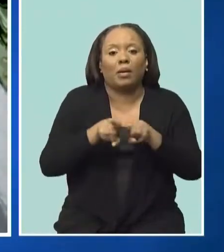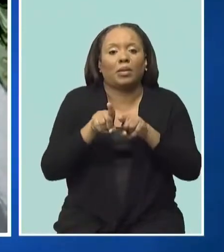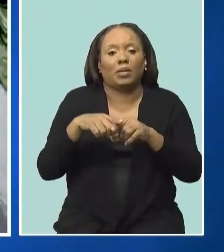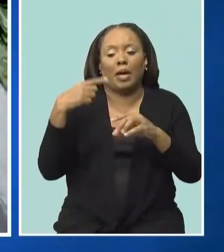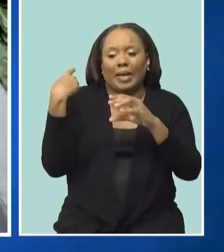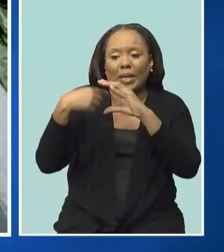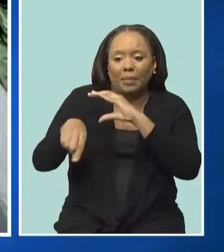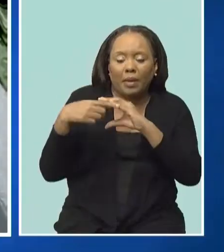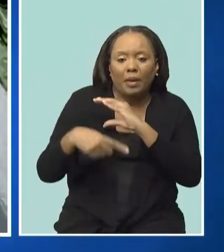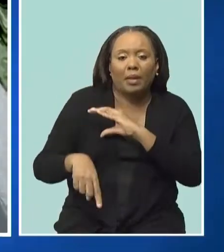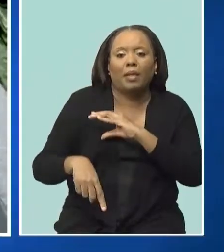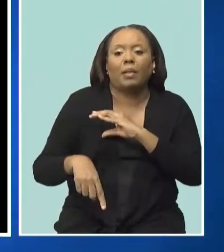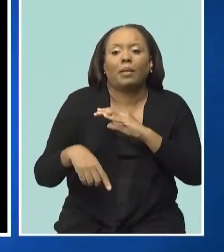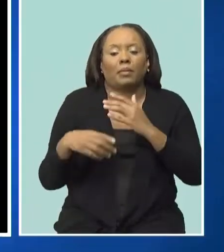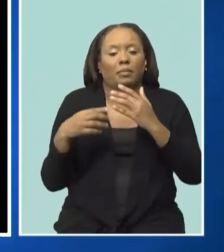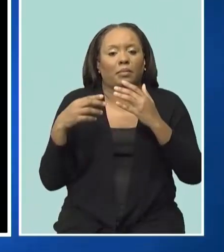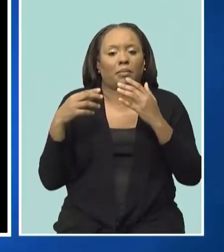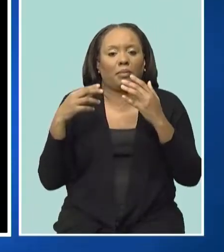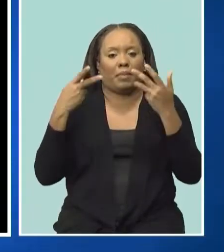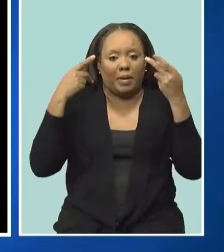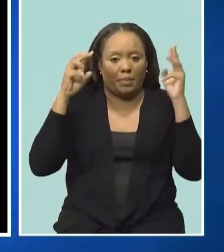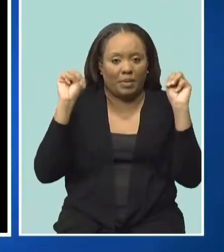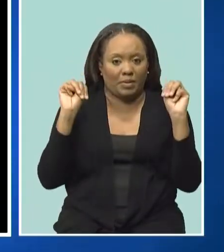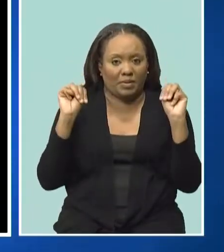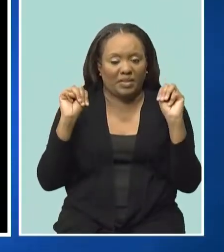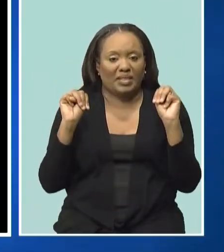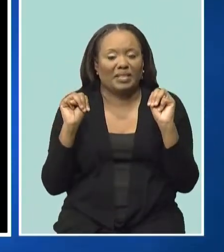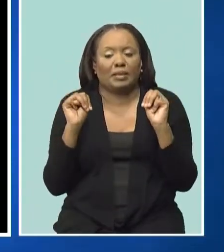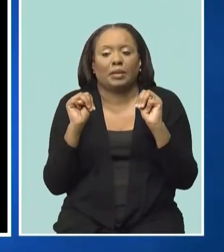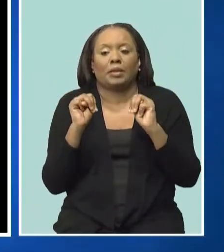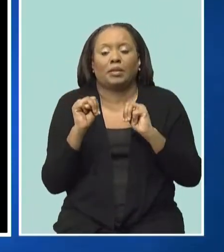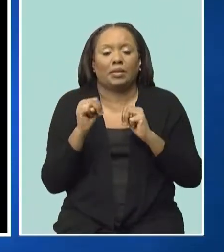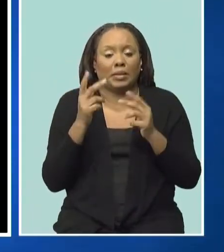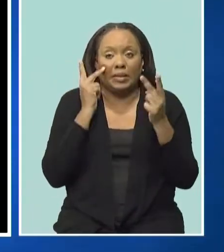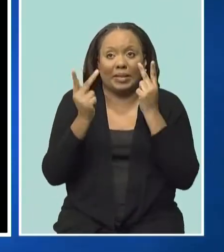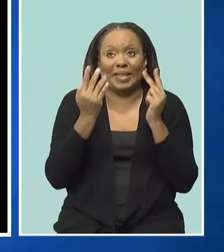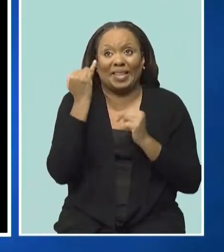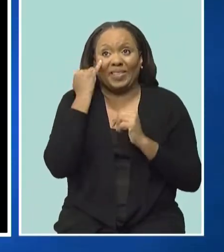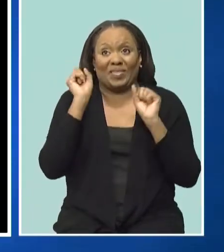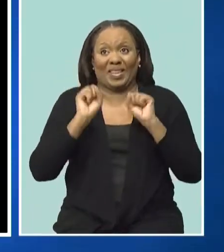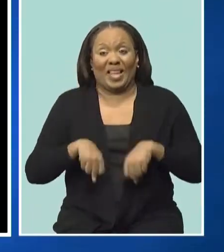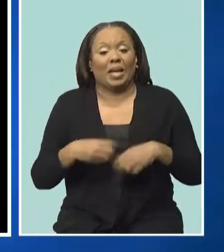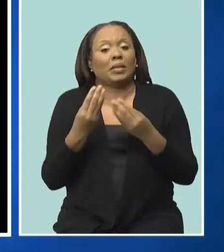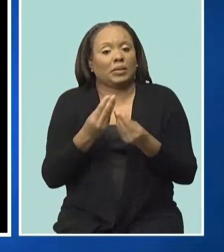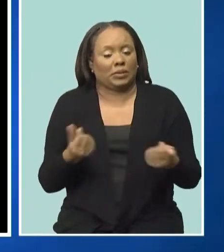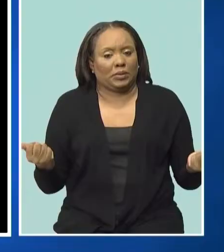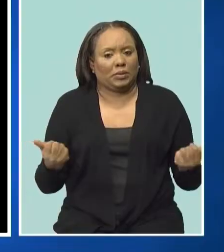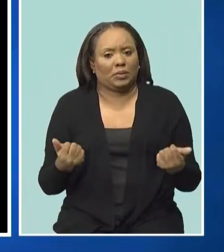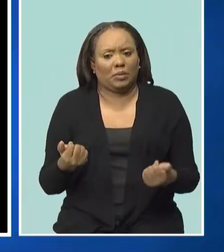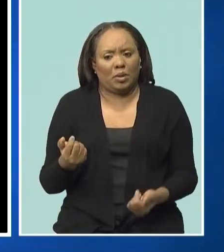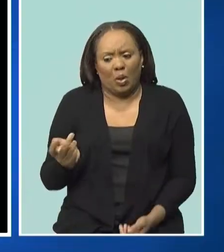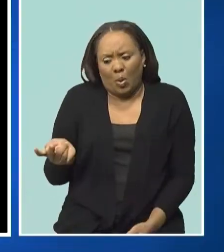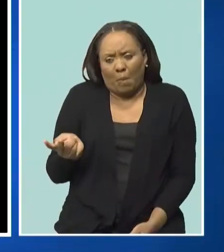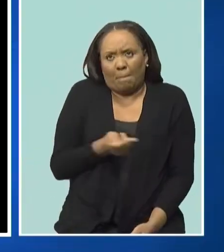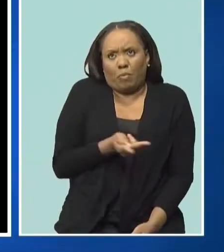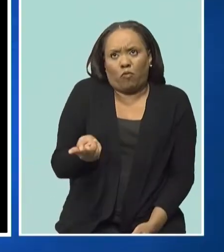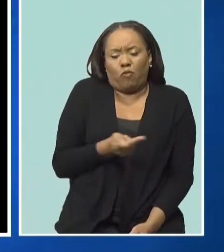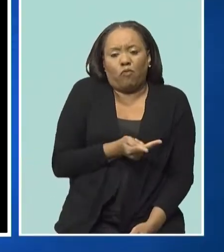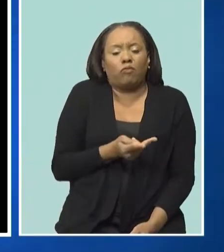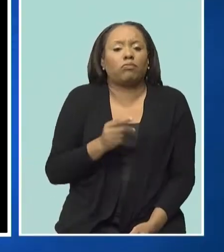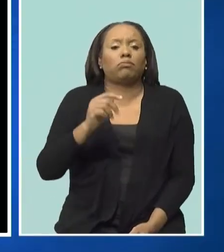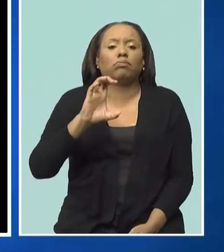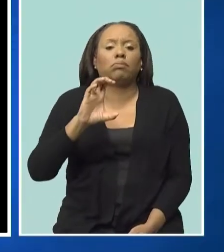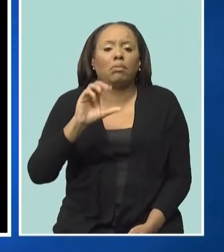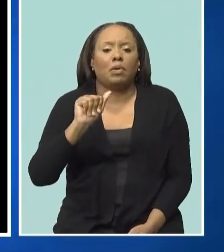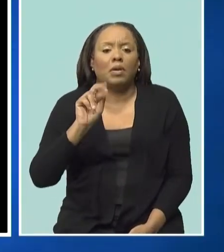he could see how best he could bring some kind of resolution, because it is CARICOM and it is Trinidad and